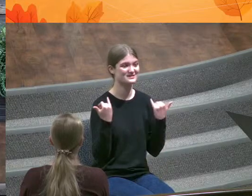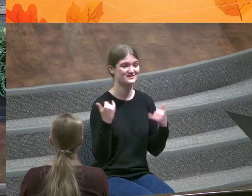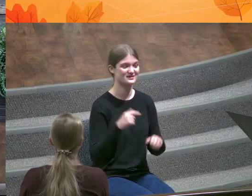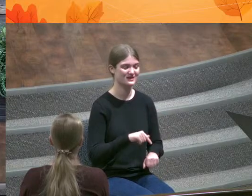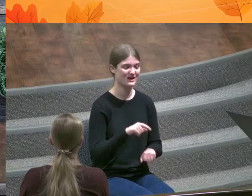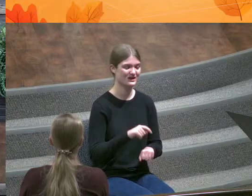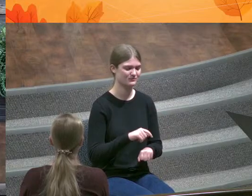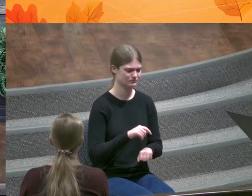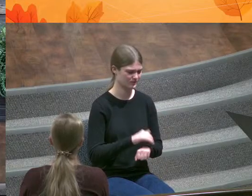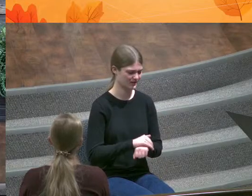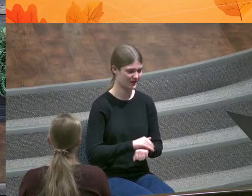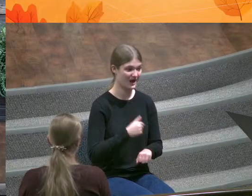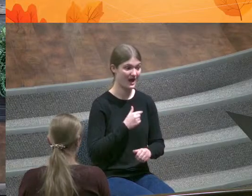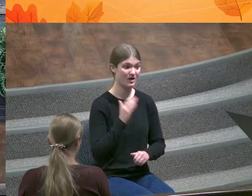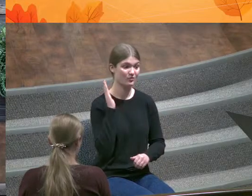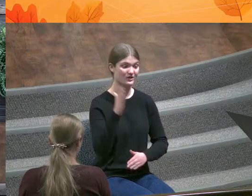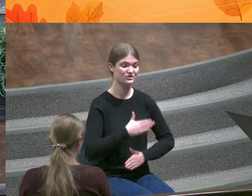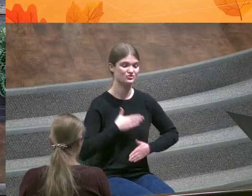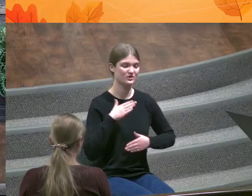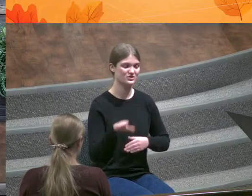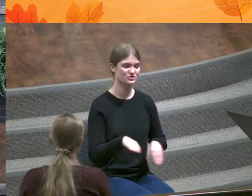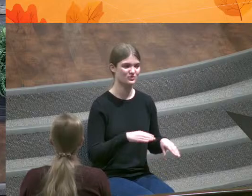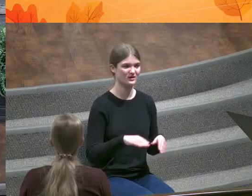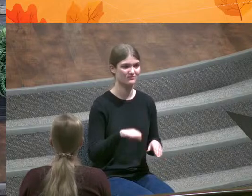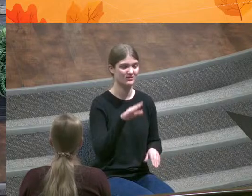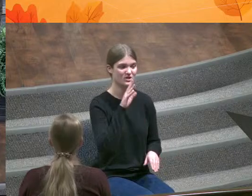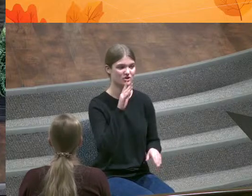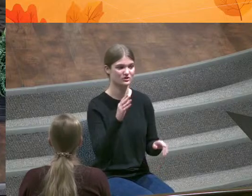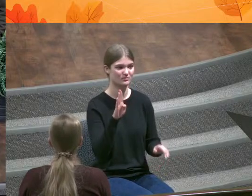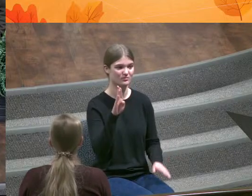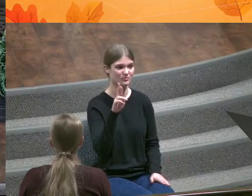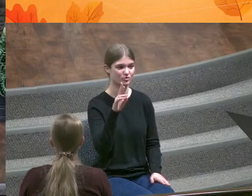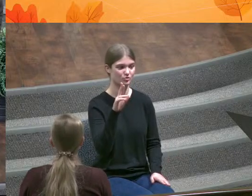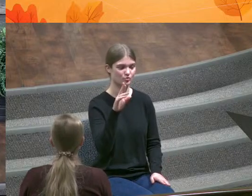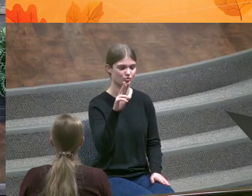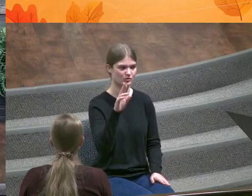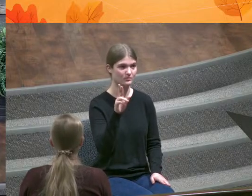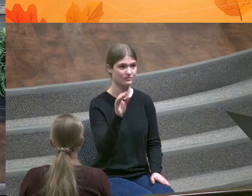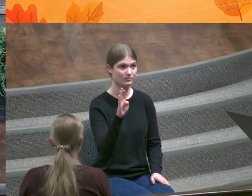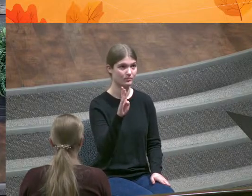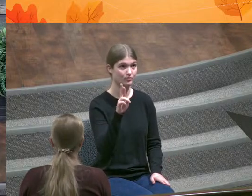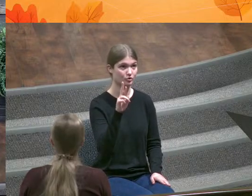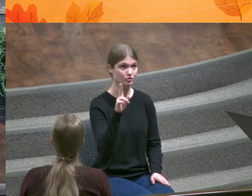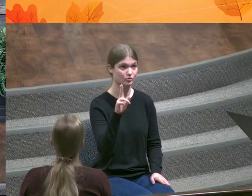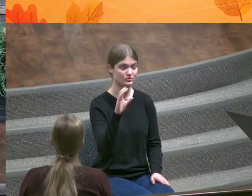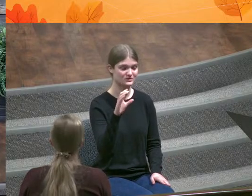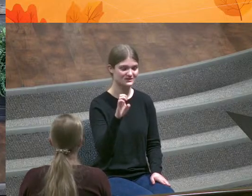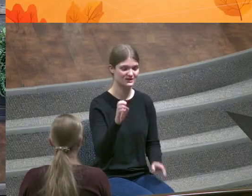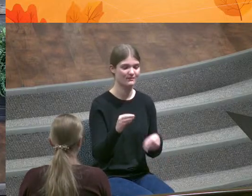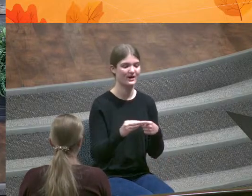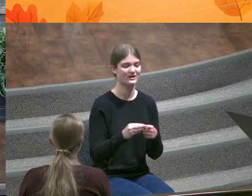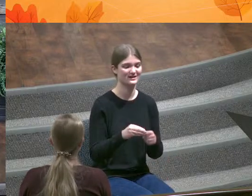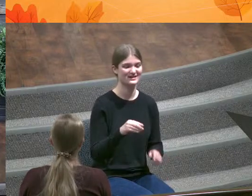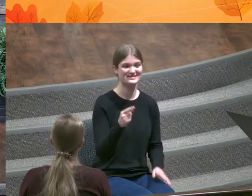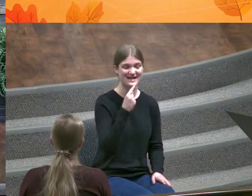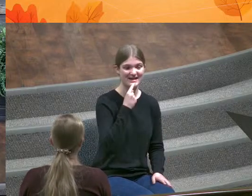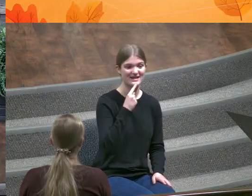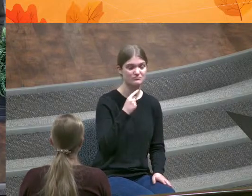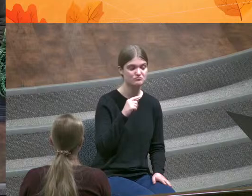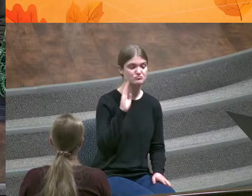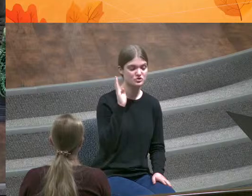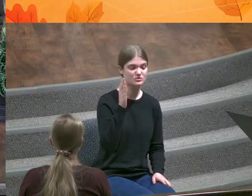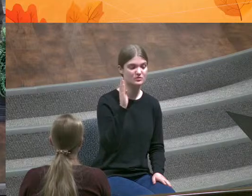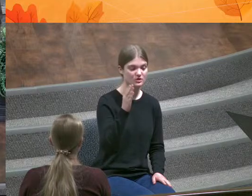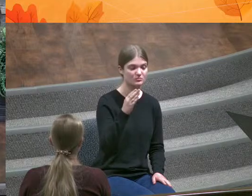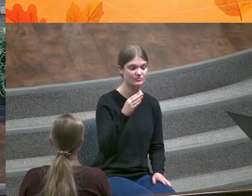that I will enjoy doing. Talk to Bruce about it. Bruce Zupa talked to Bruce about it. And he said it just seemed to